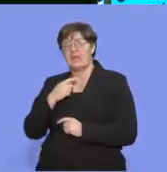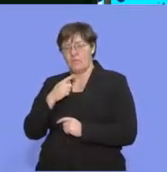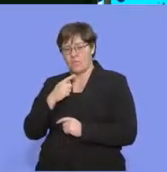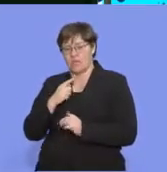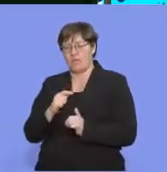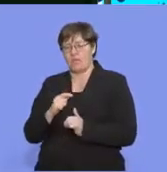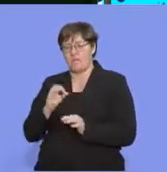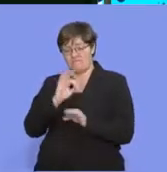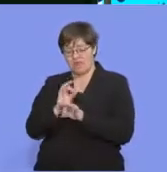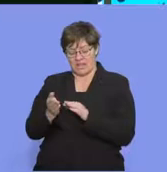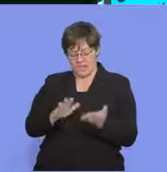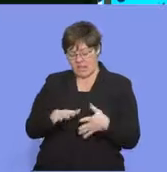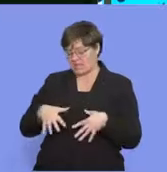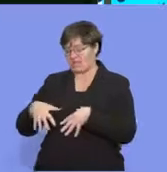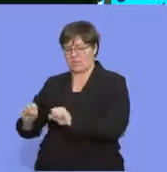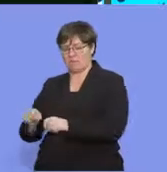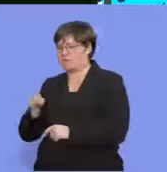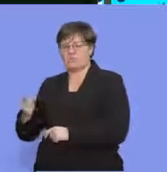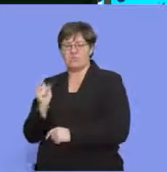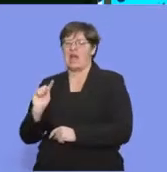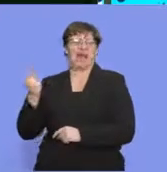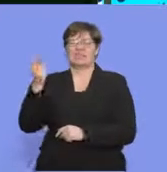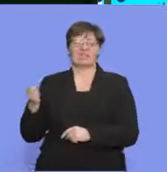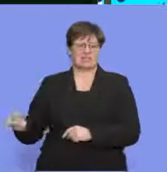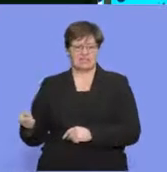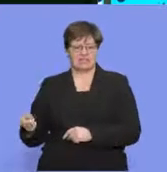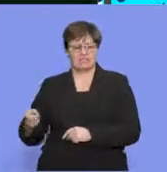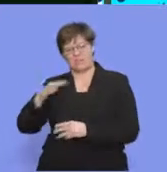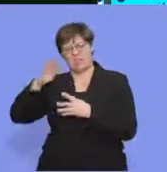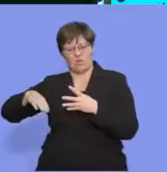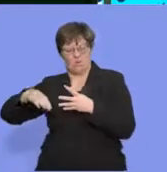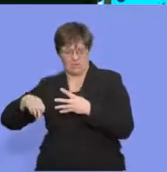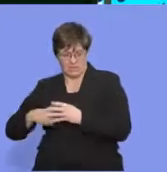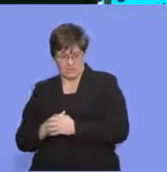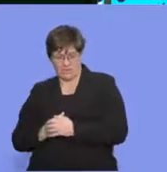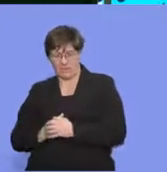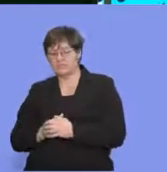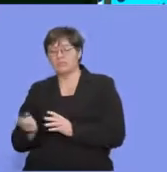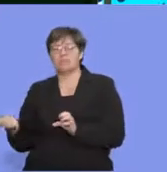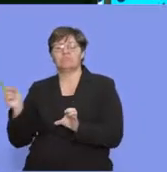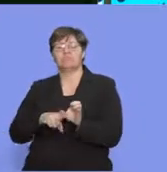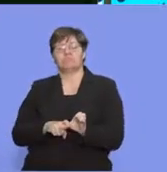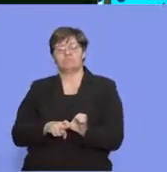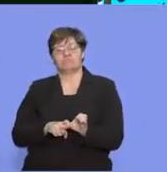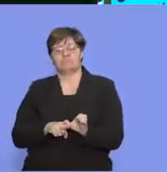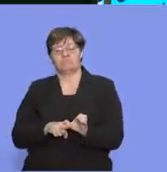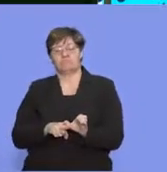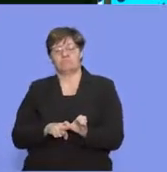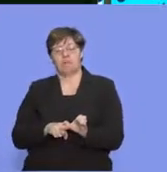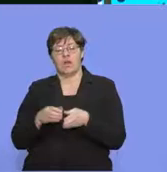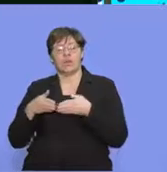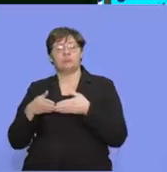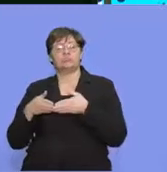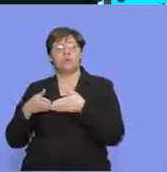whatever. And Darwin wasn't the eldest son, so he then joined an